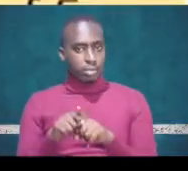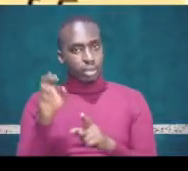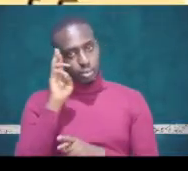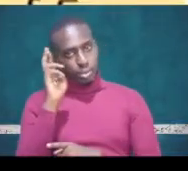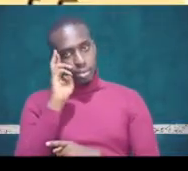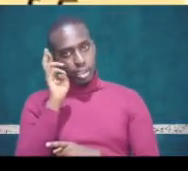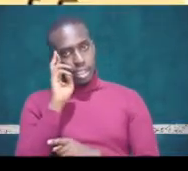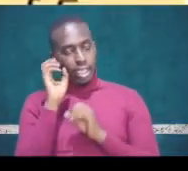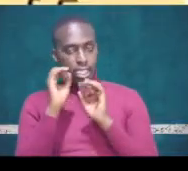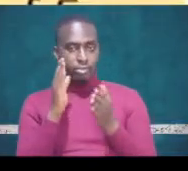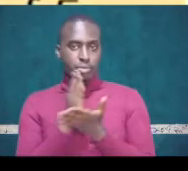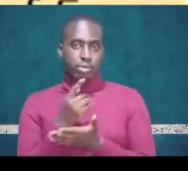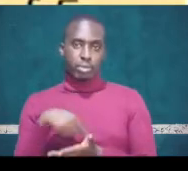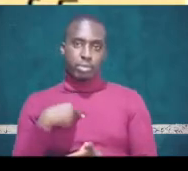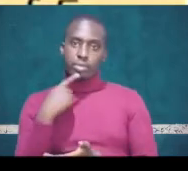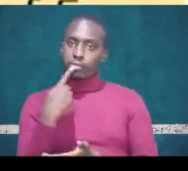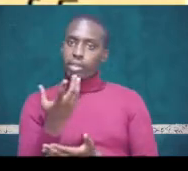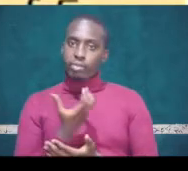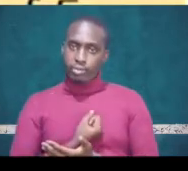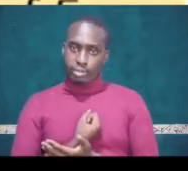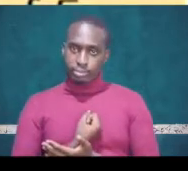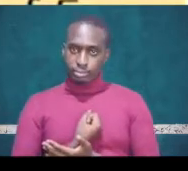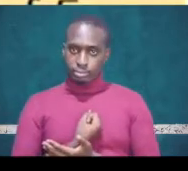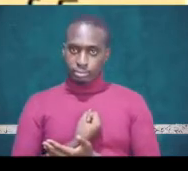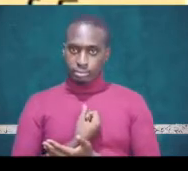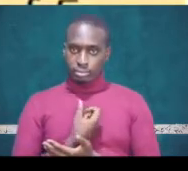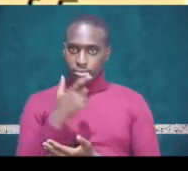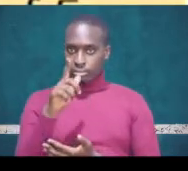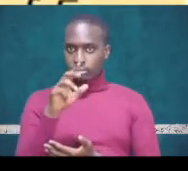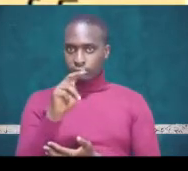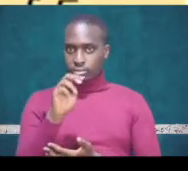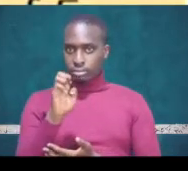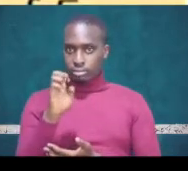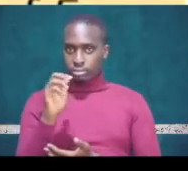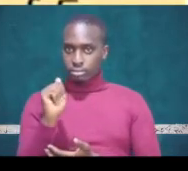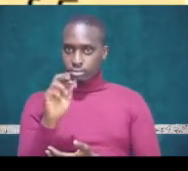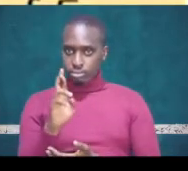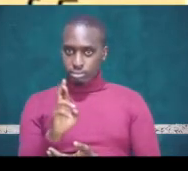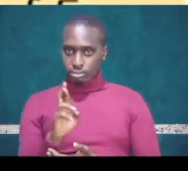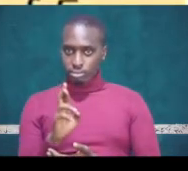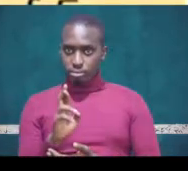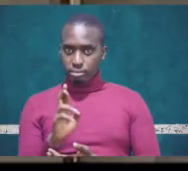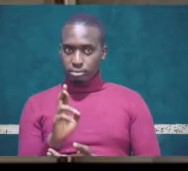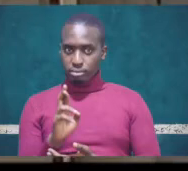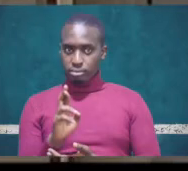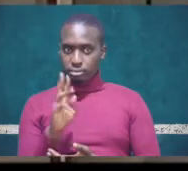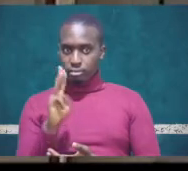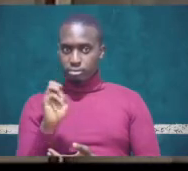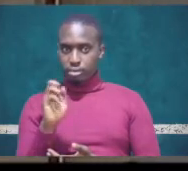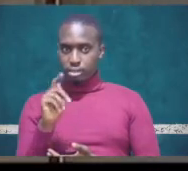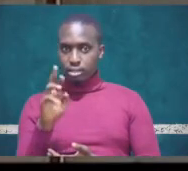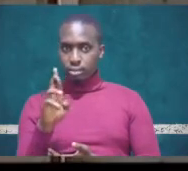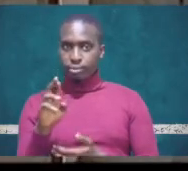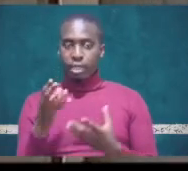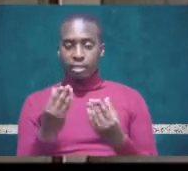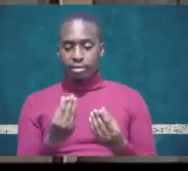remember, if you are saying that we have linear potentiometer and a